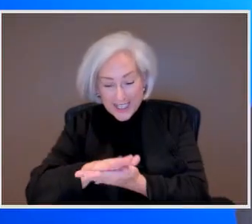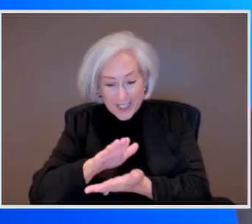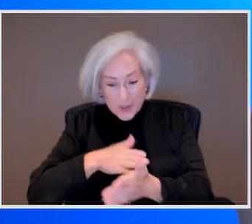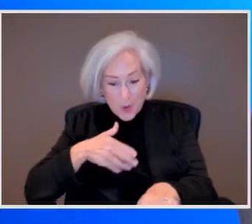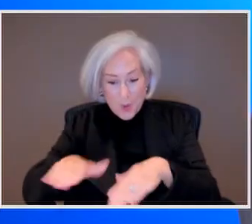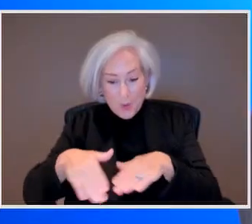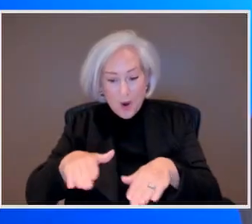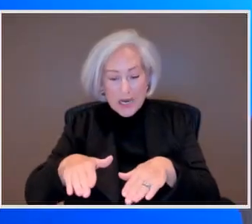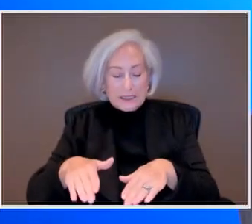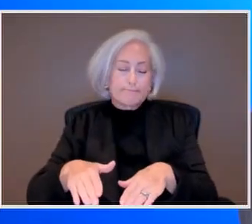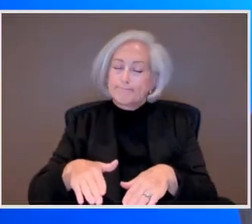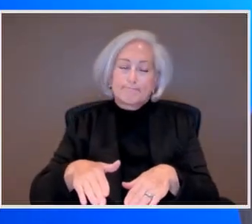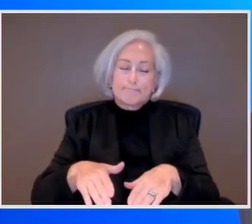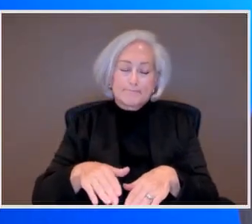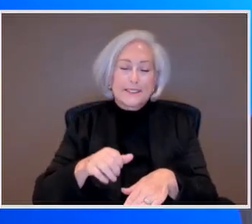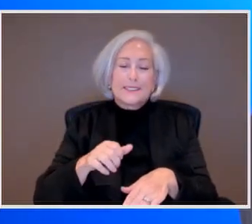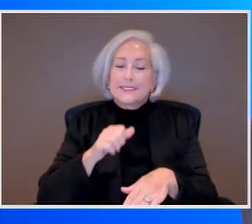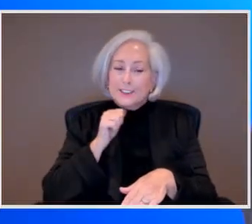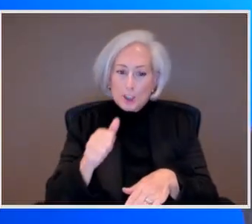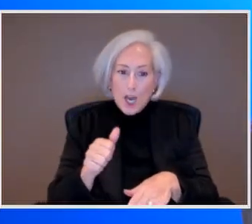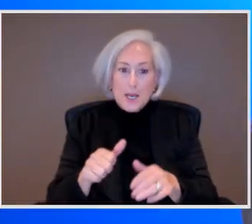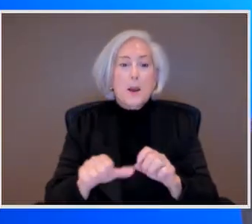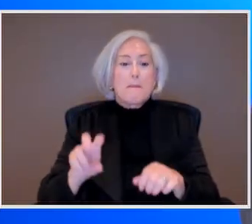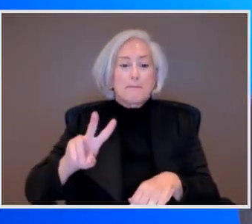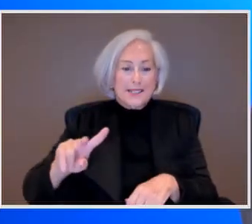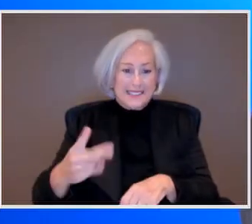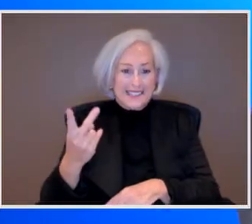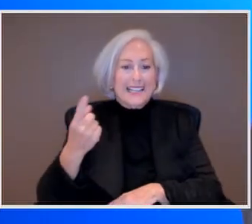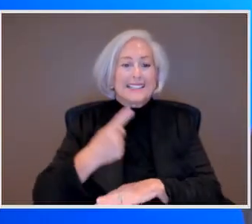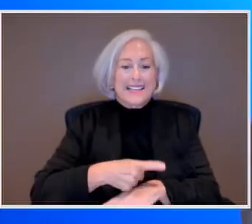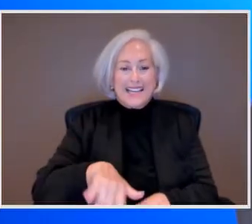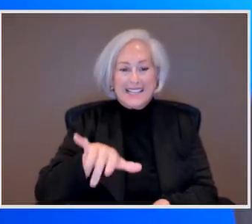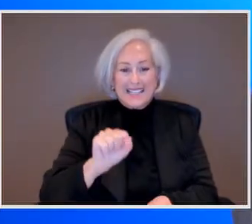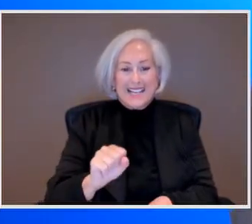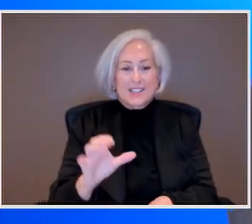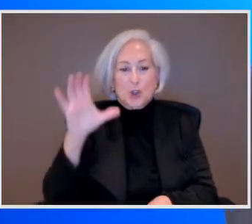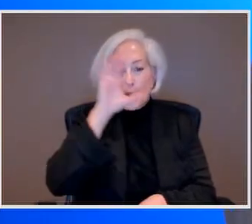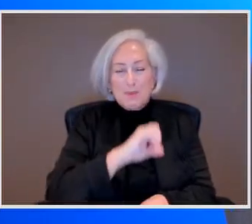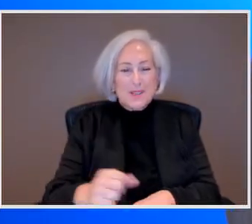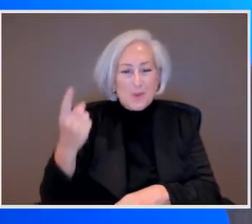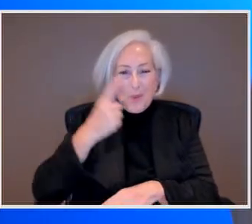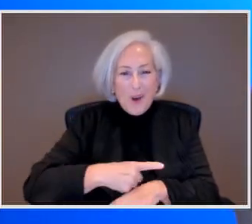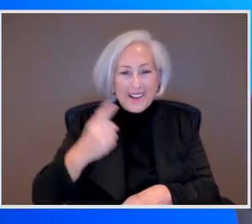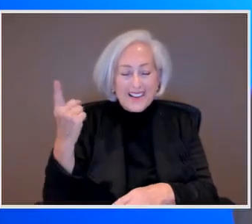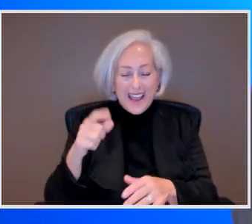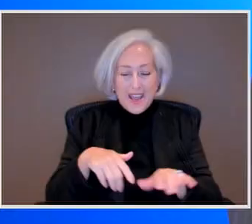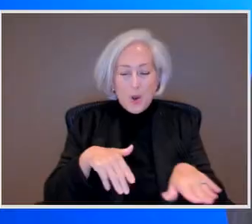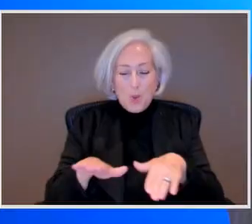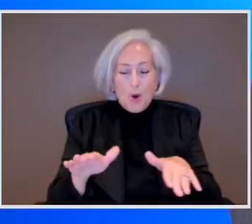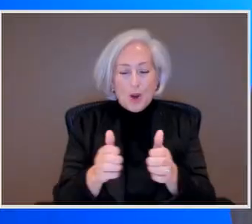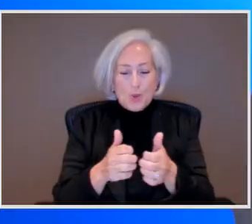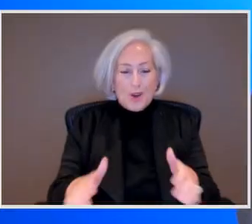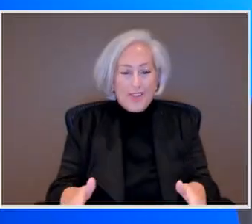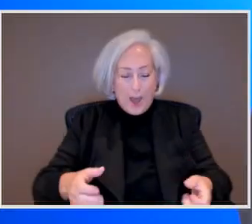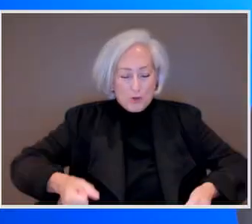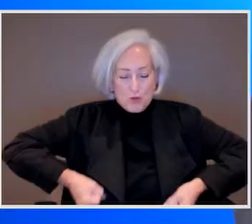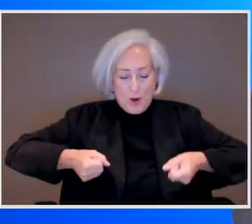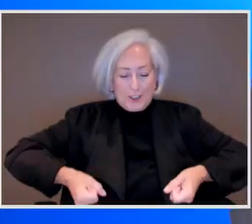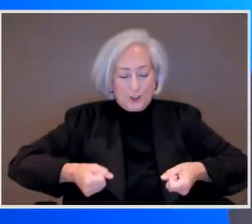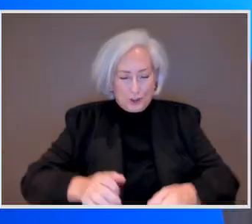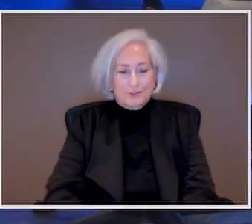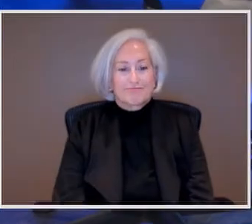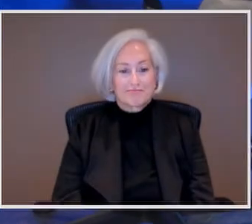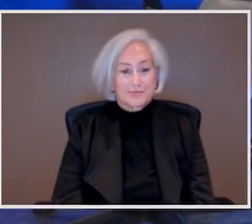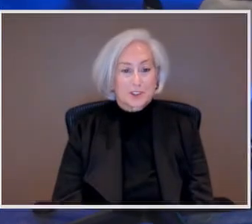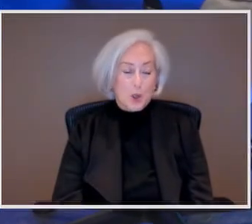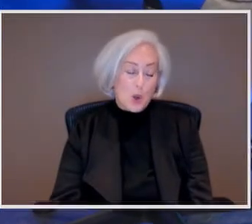without crutches, but by the second day he was good to go, so we only missed it by 1 day. 6-7 weeks that we had initially to start with.